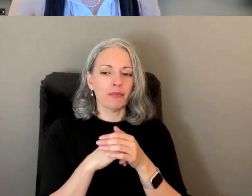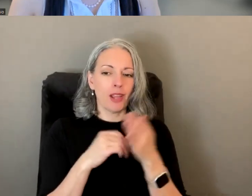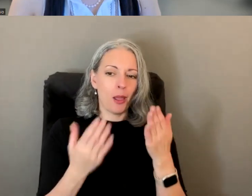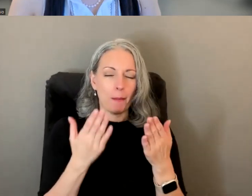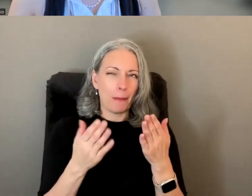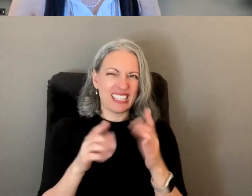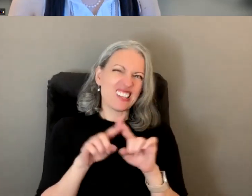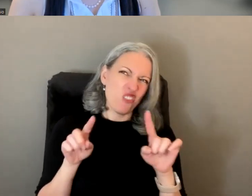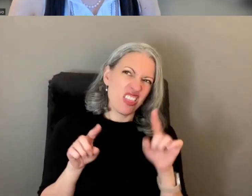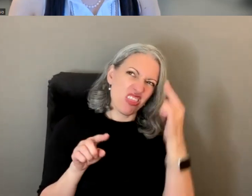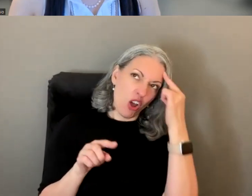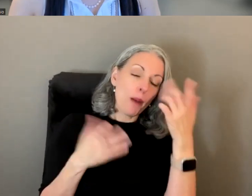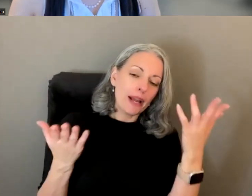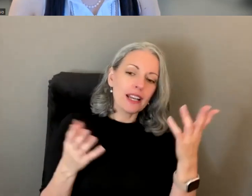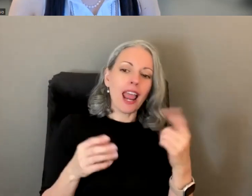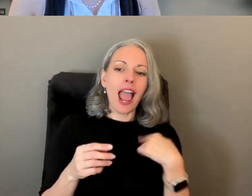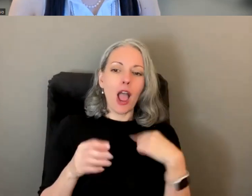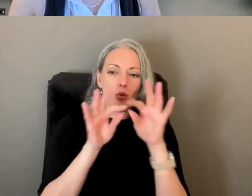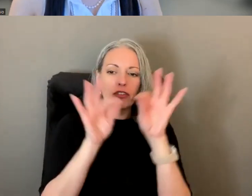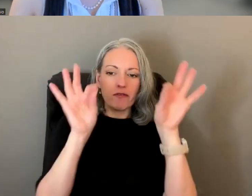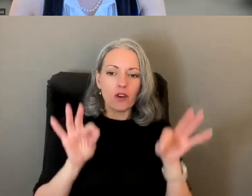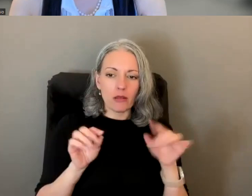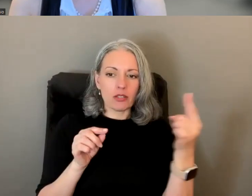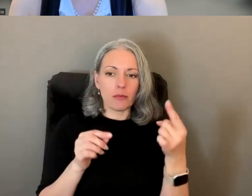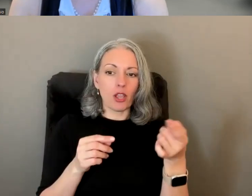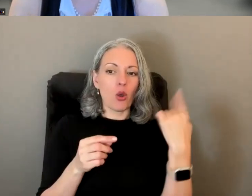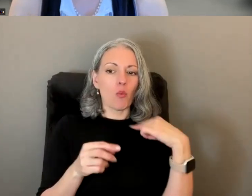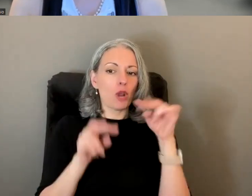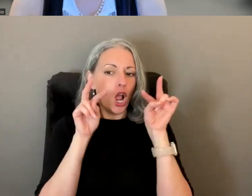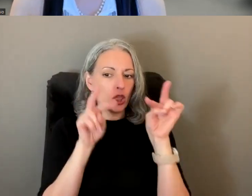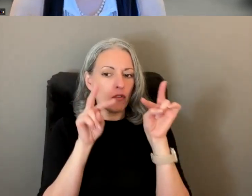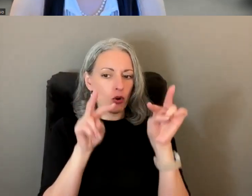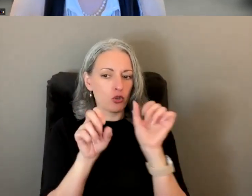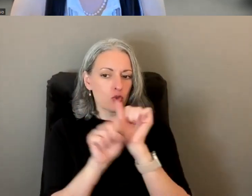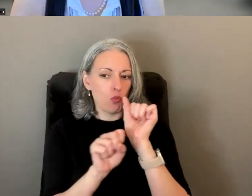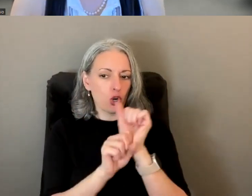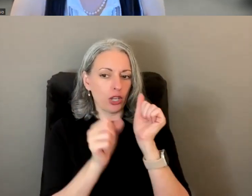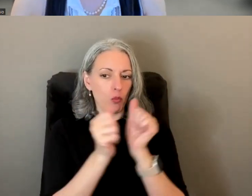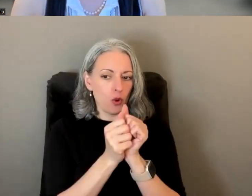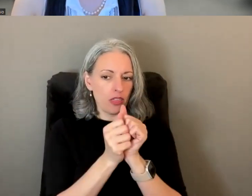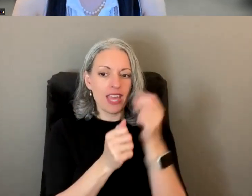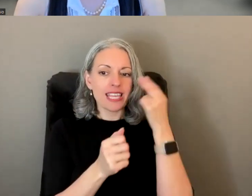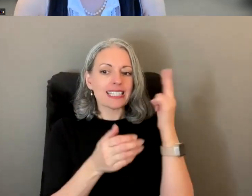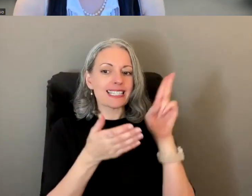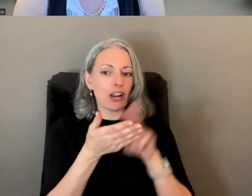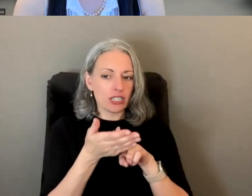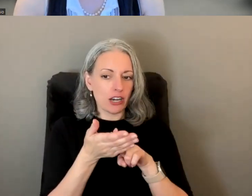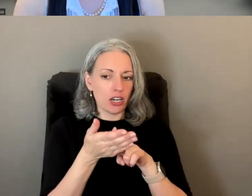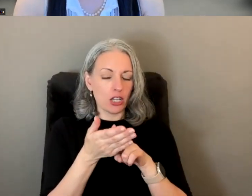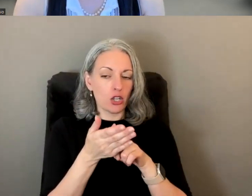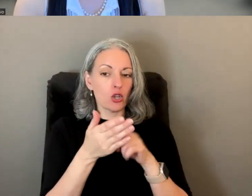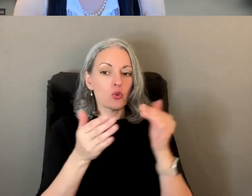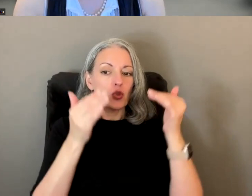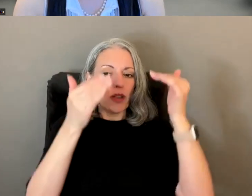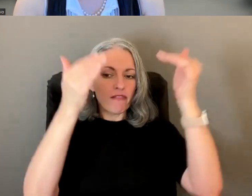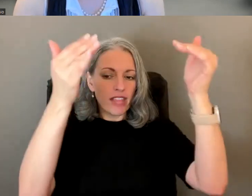different, but I think I would frame something about, we look forward to working with the secretary to advance aging priorities,